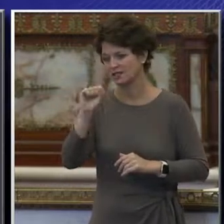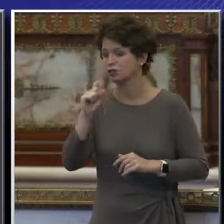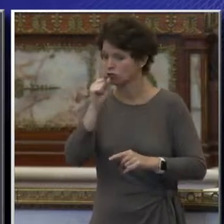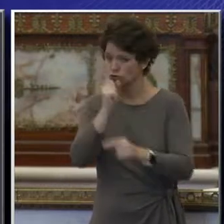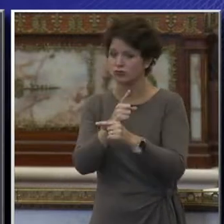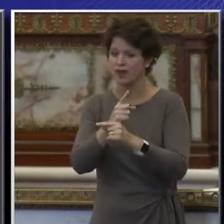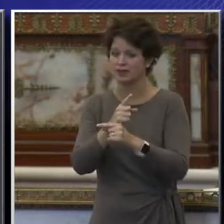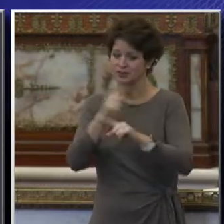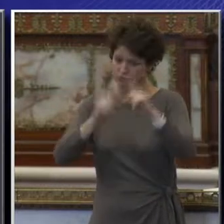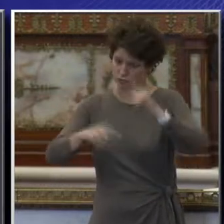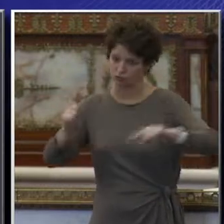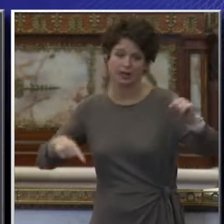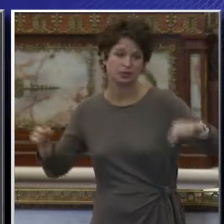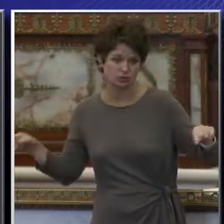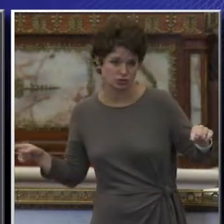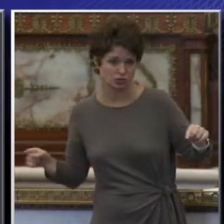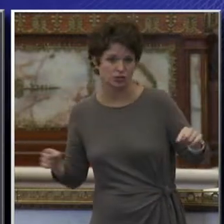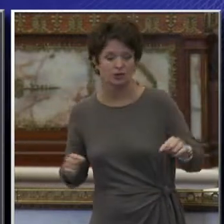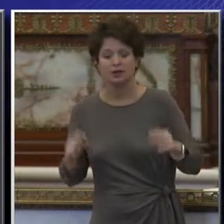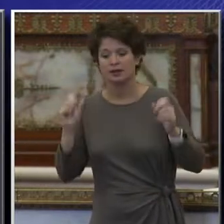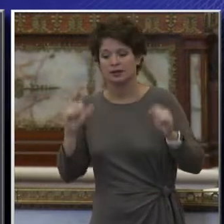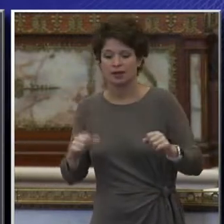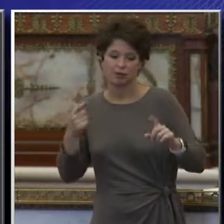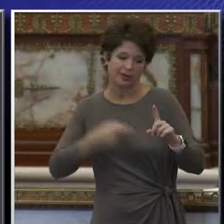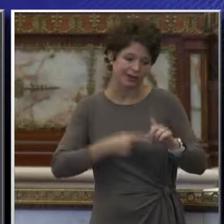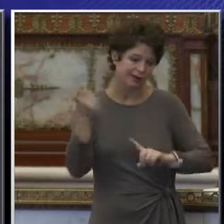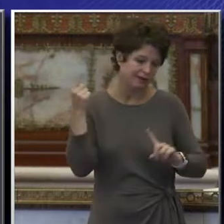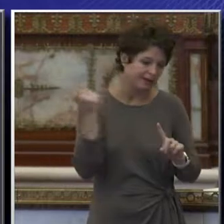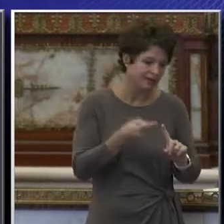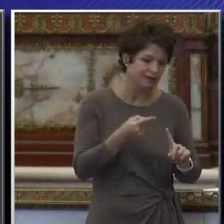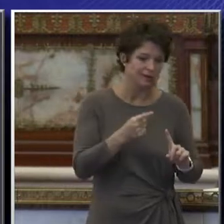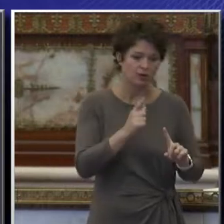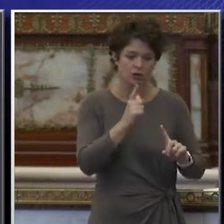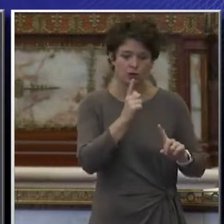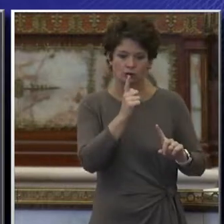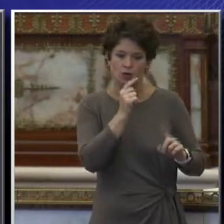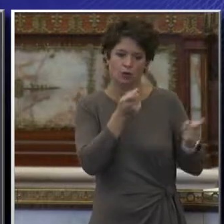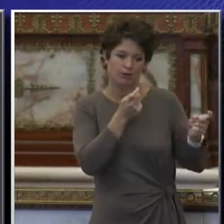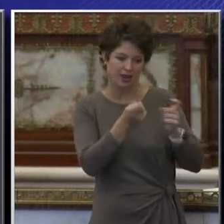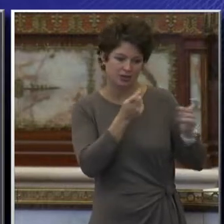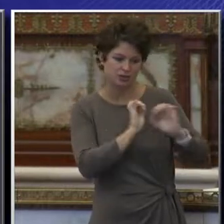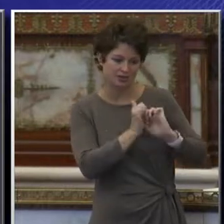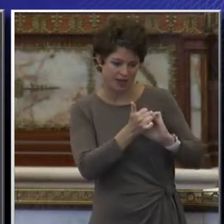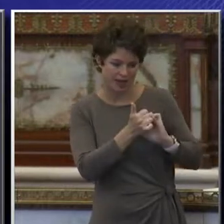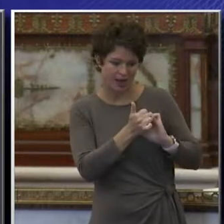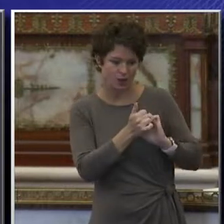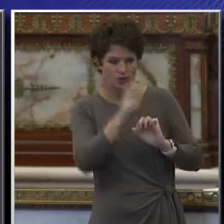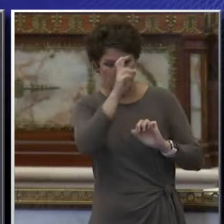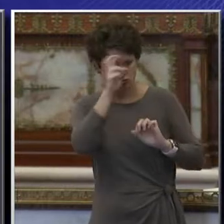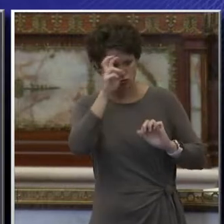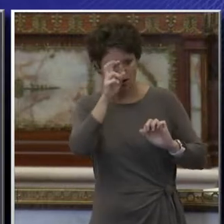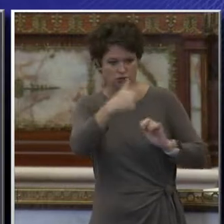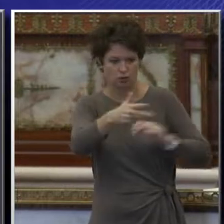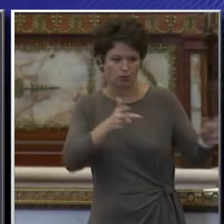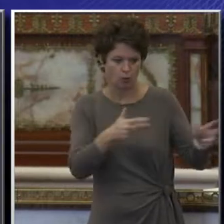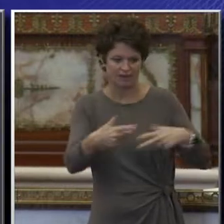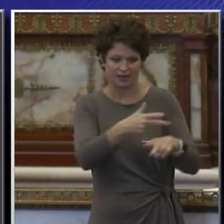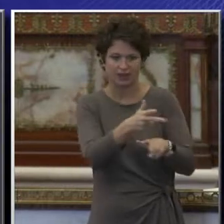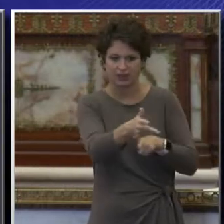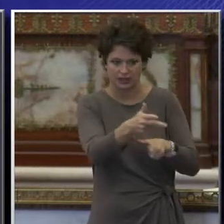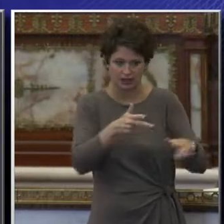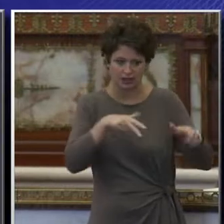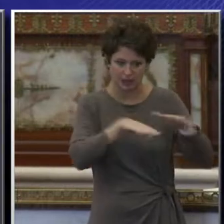range. It could be anywhere from anything from, you know, who's managing how, you know, trucks are moving out of facilities